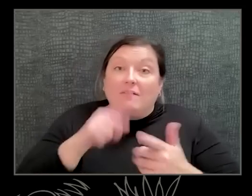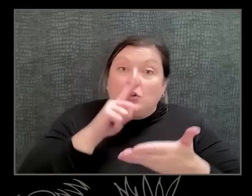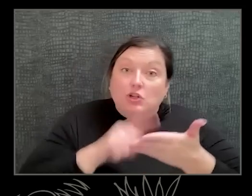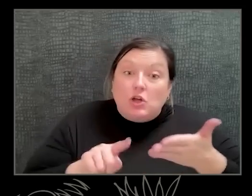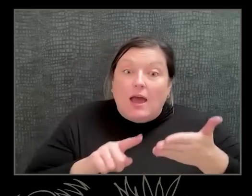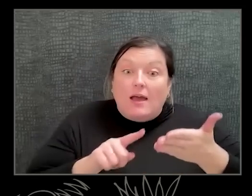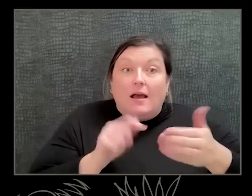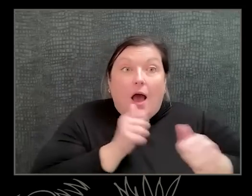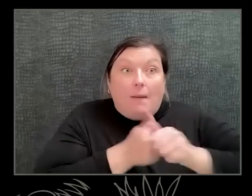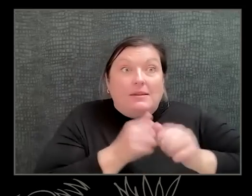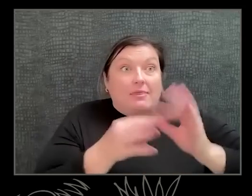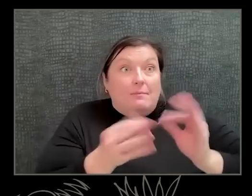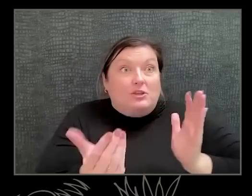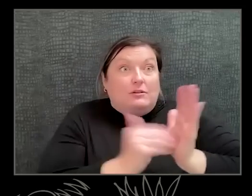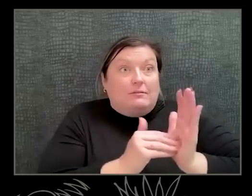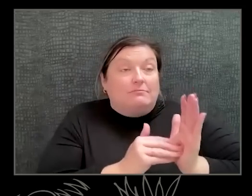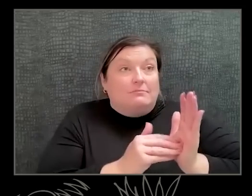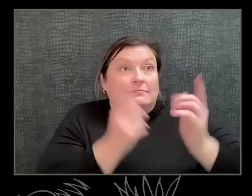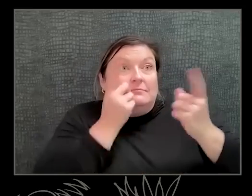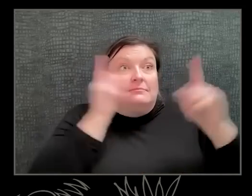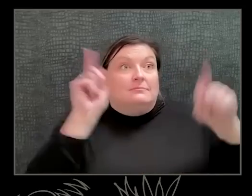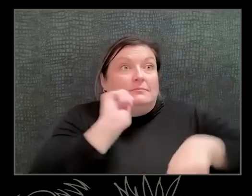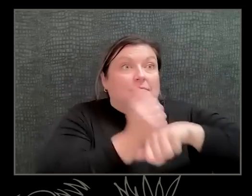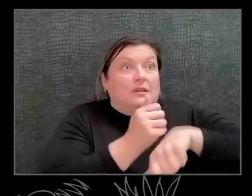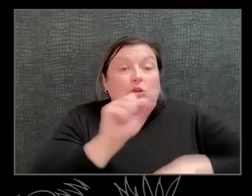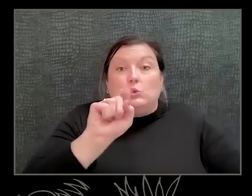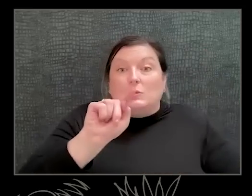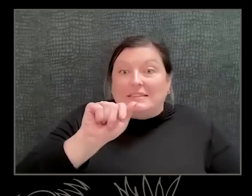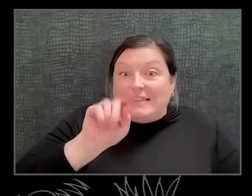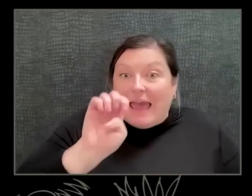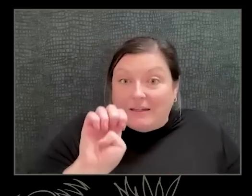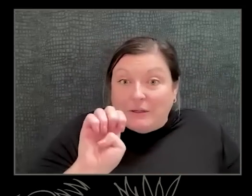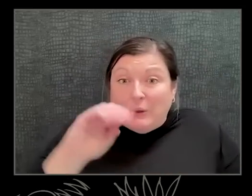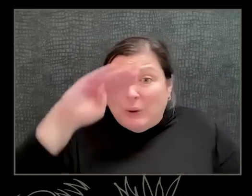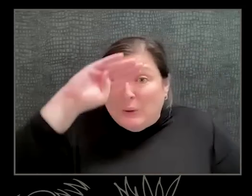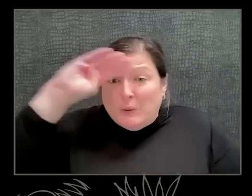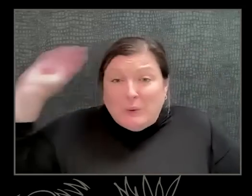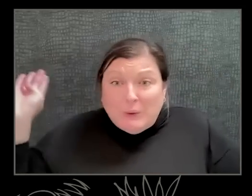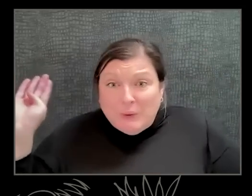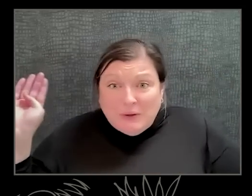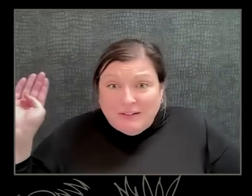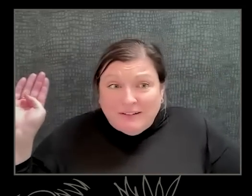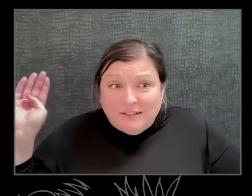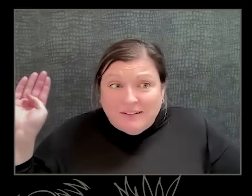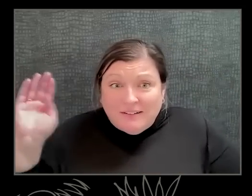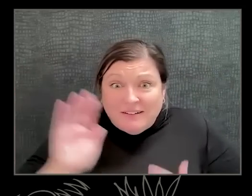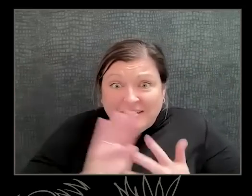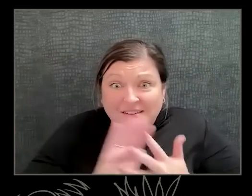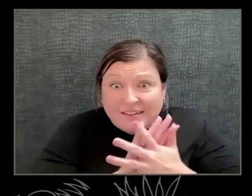the error message again. Finally, we'll set it into state. Whew.